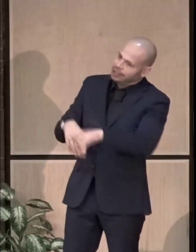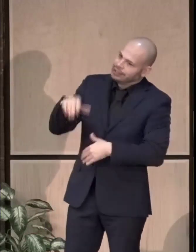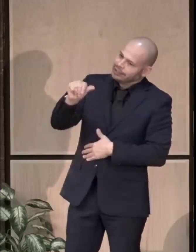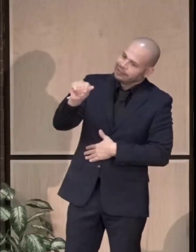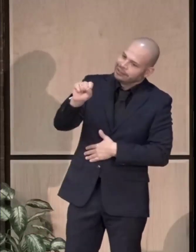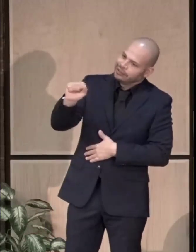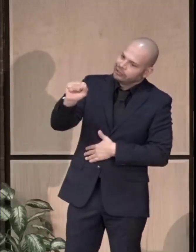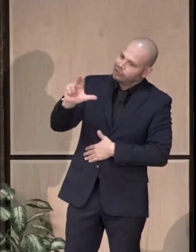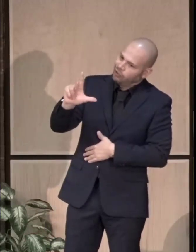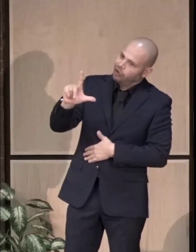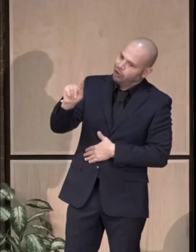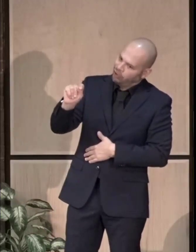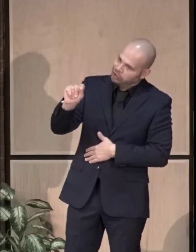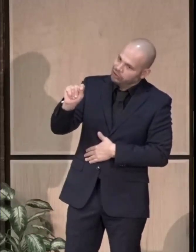Reed?